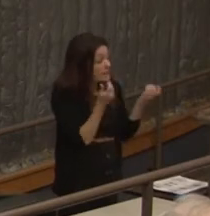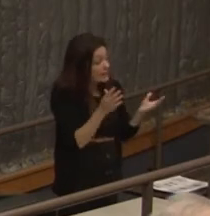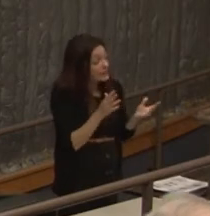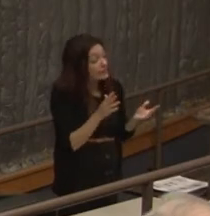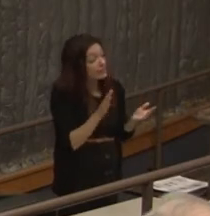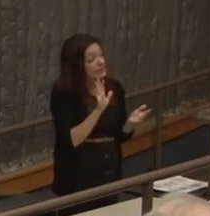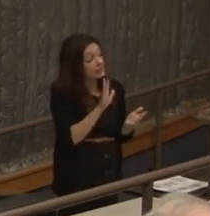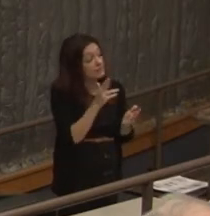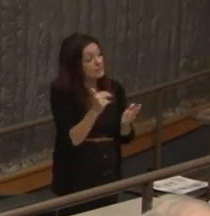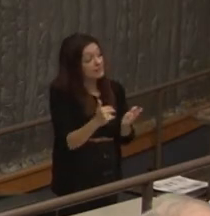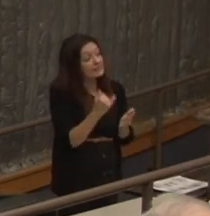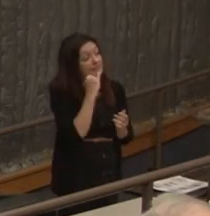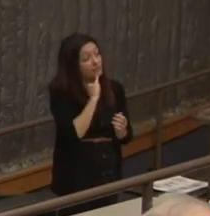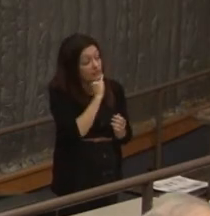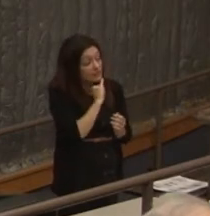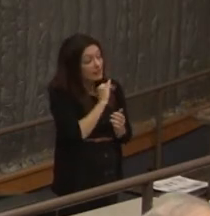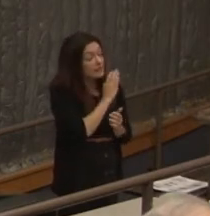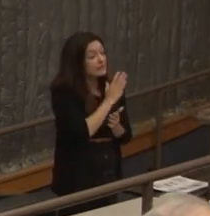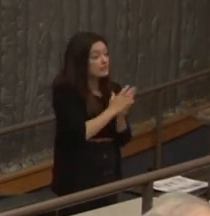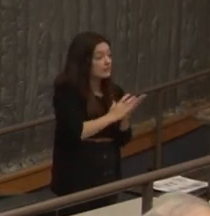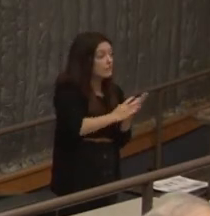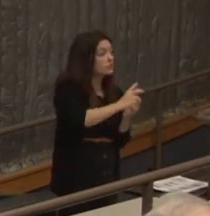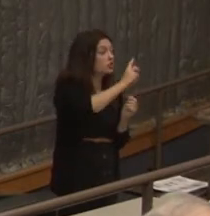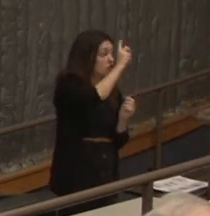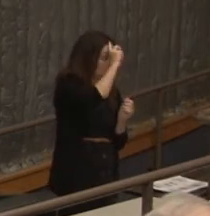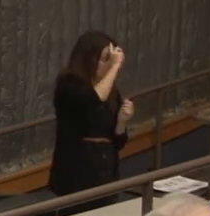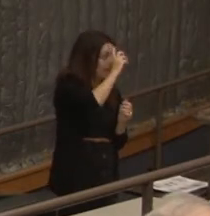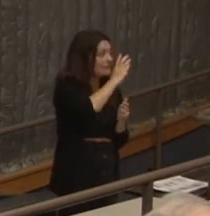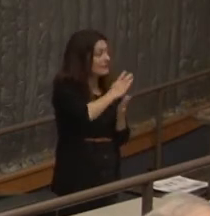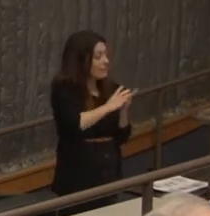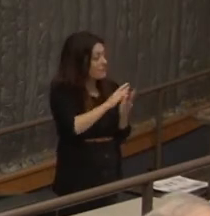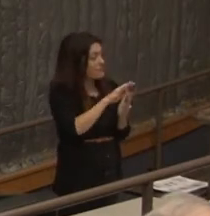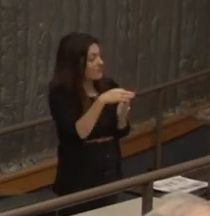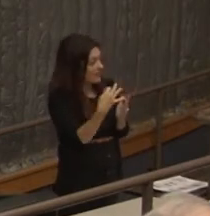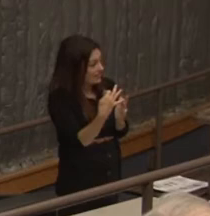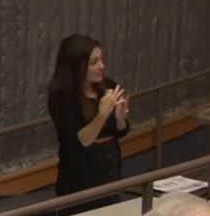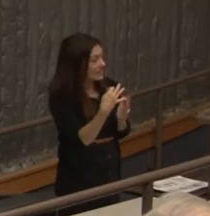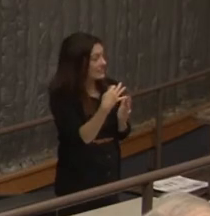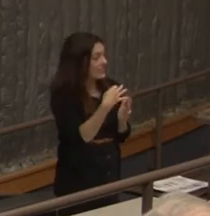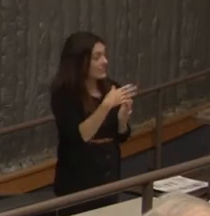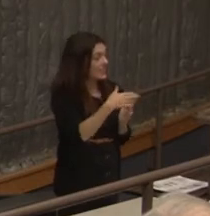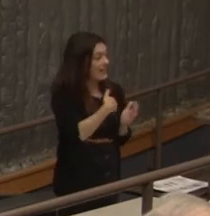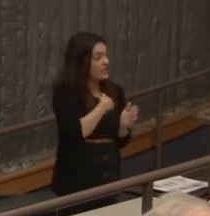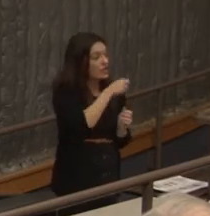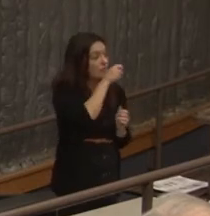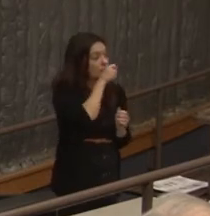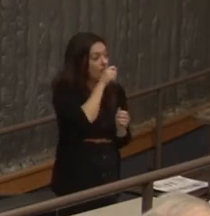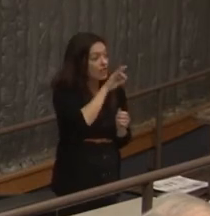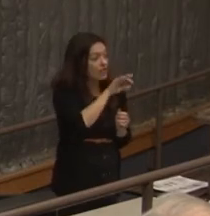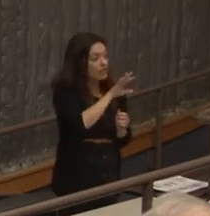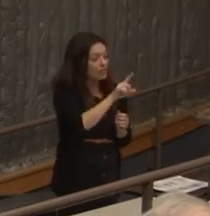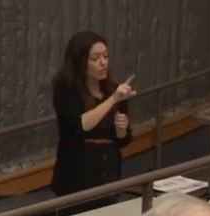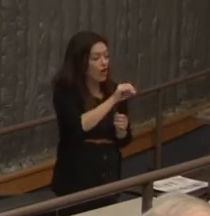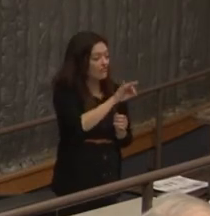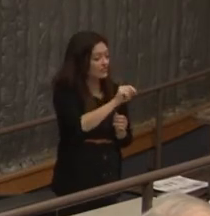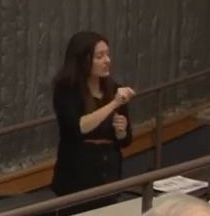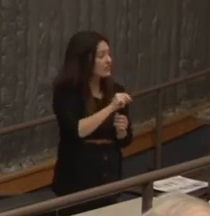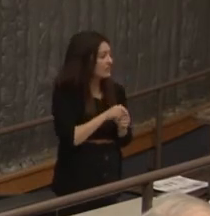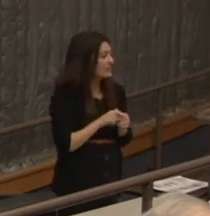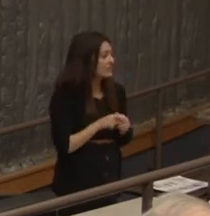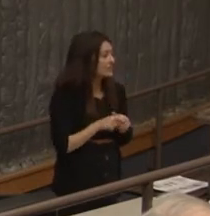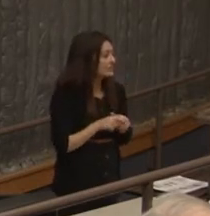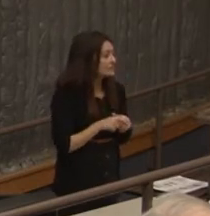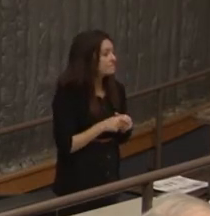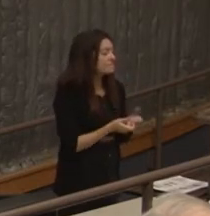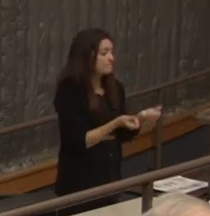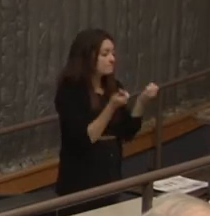some are in Germany, some are in France. Many of them are privately owned. The Parker Gallery has a list of clients